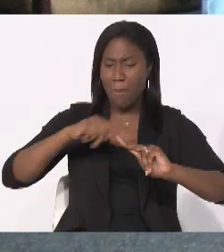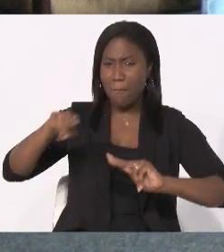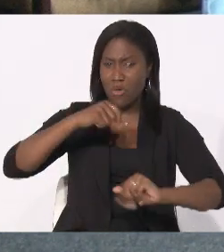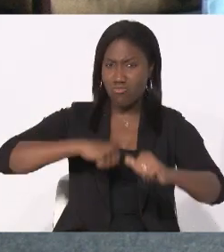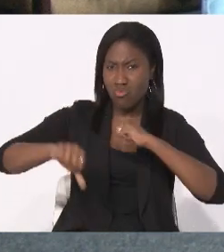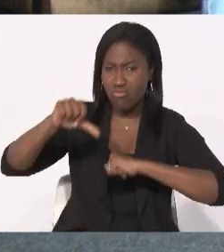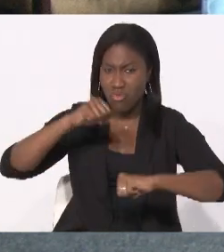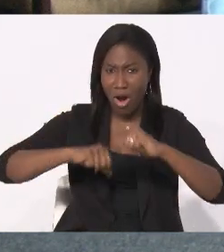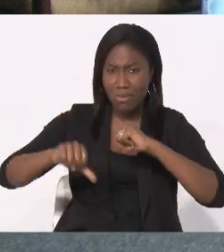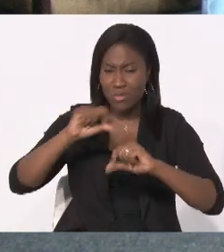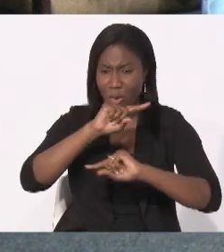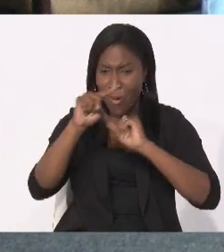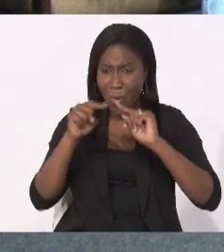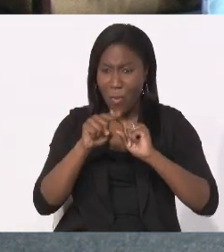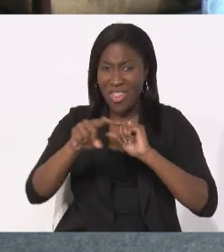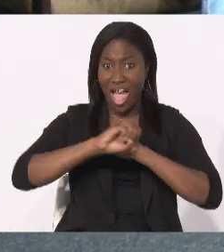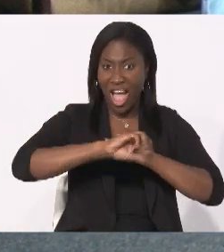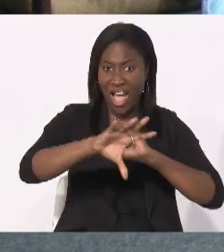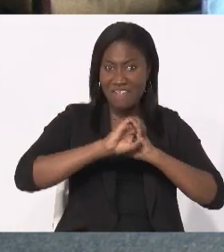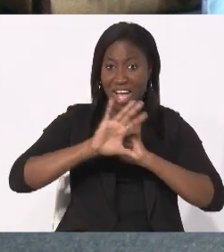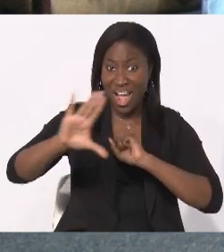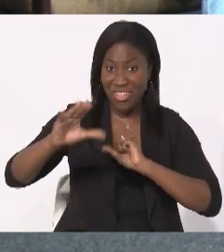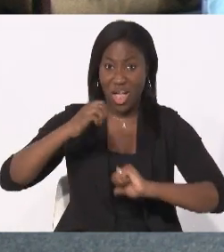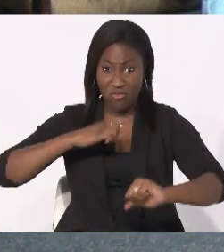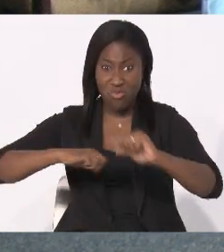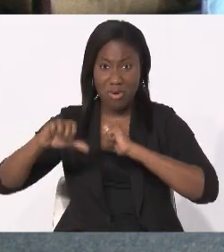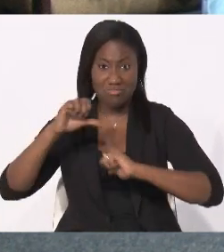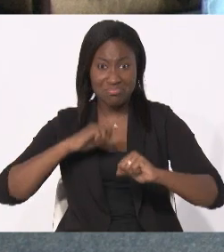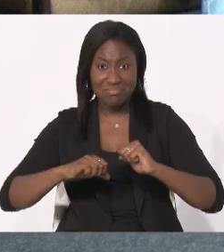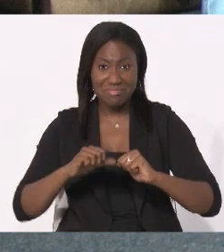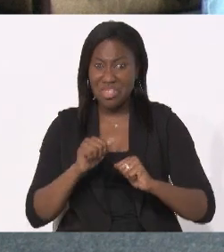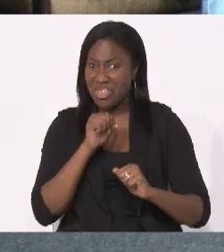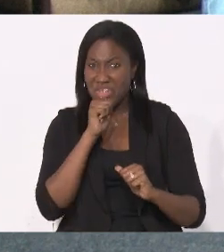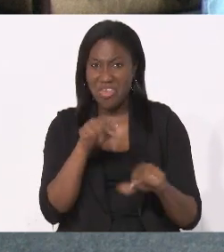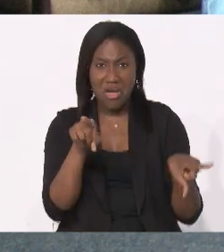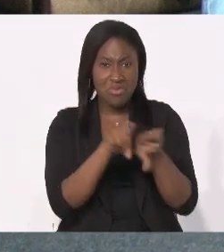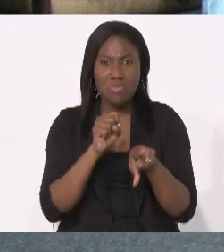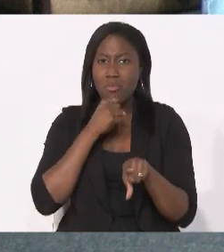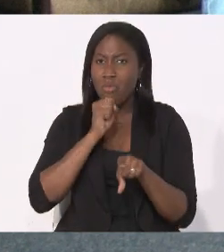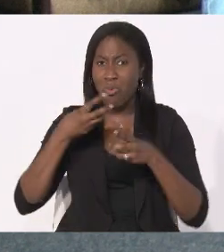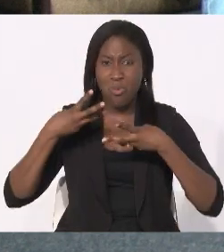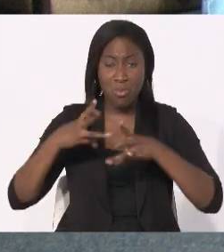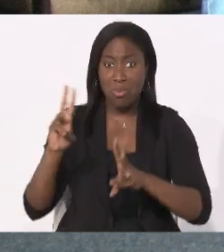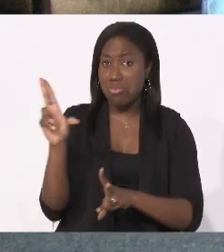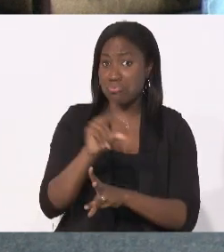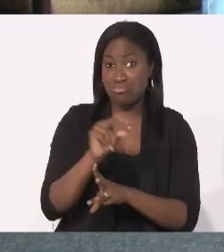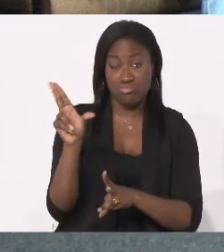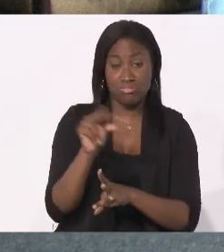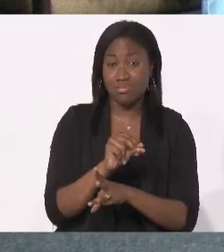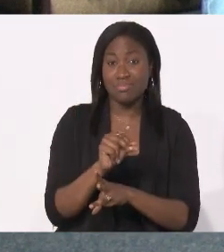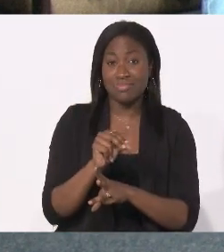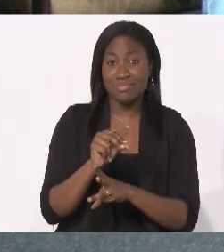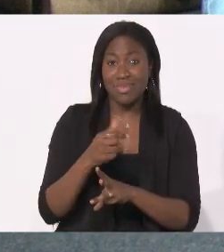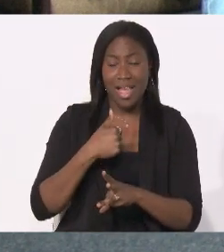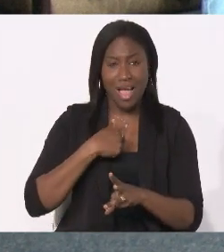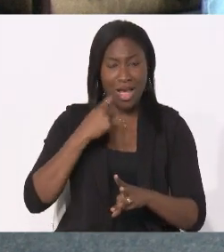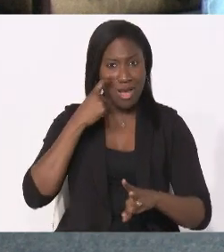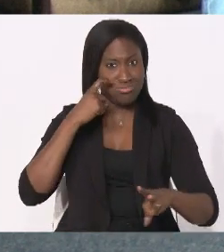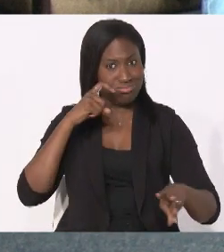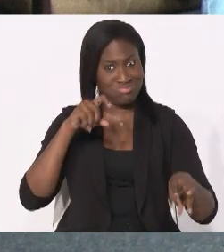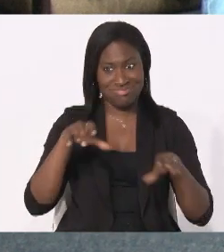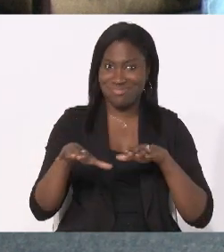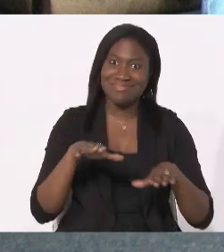they start promoting their shows. They're not doing the conventional type of marketing, you know? I was